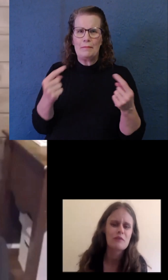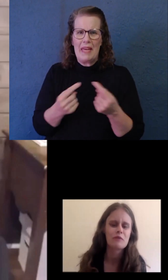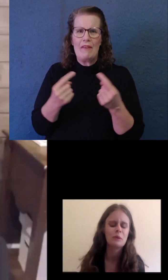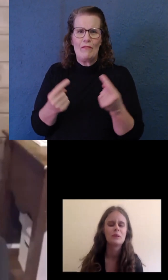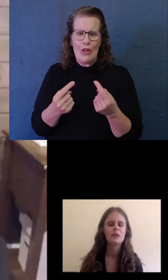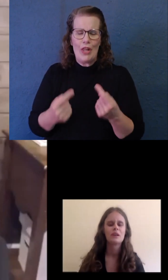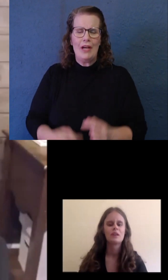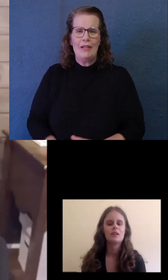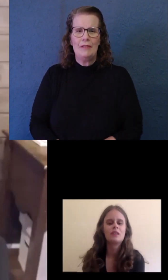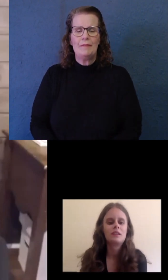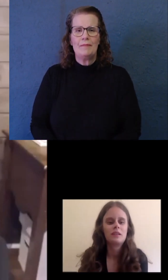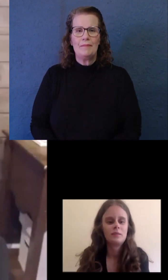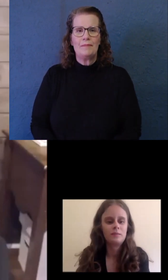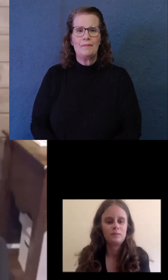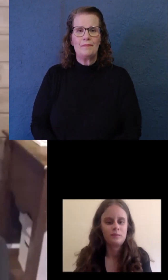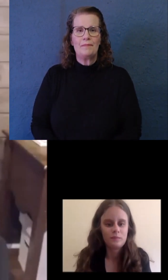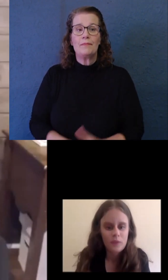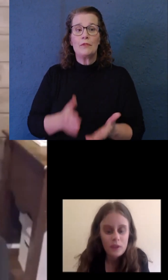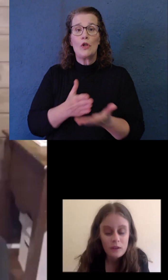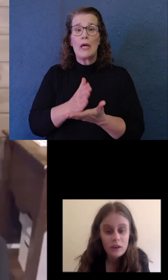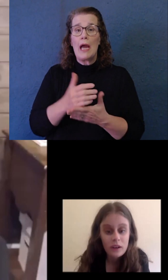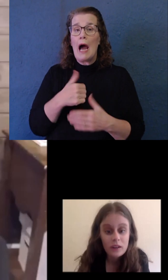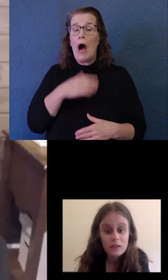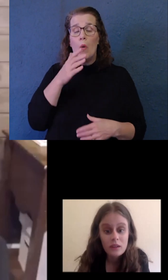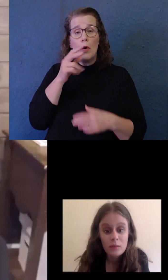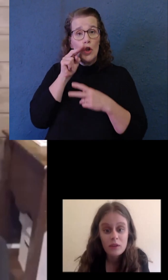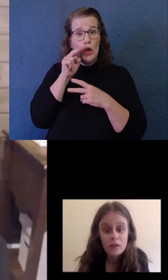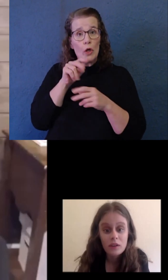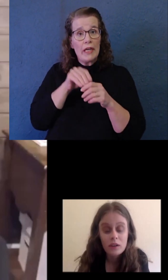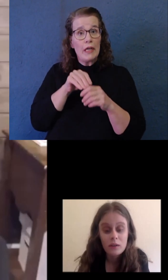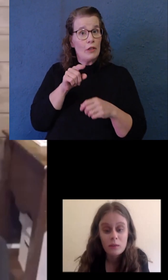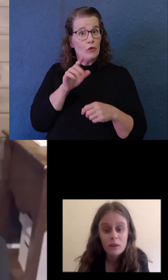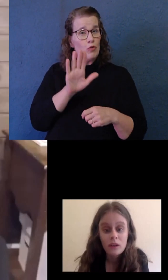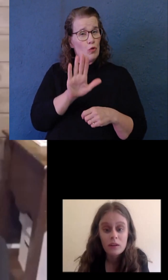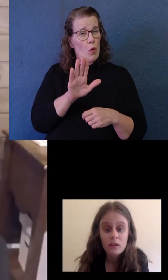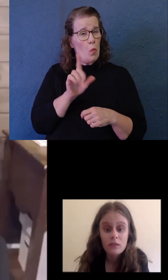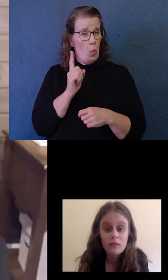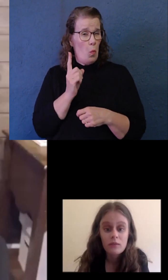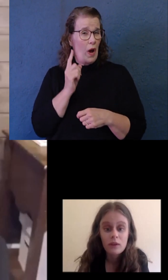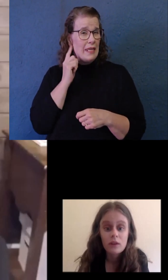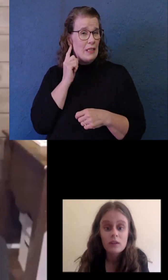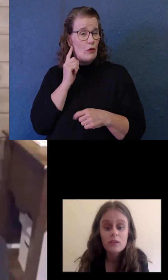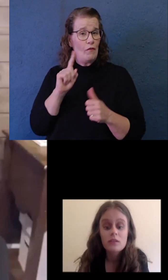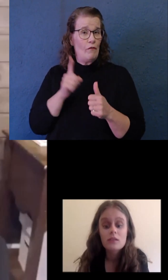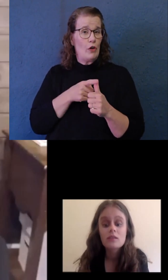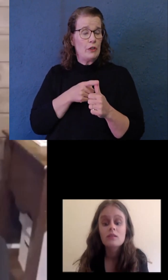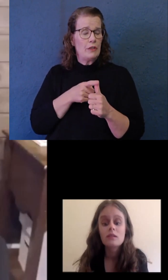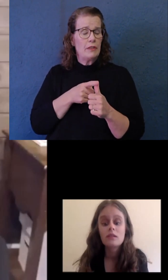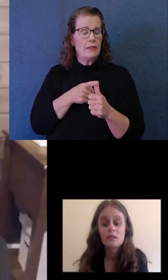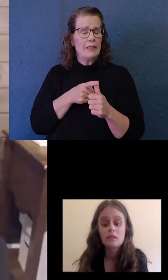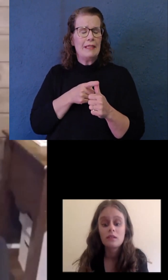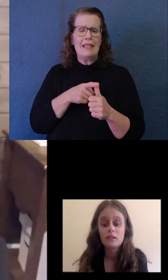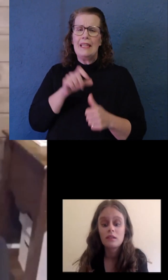it's painful. All right. I'm going to look in your one ear